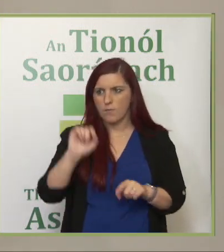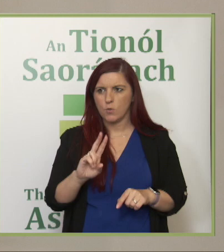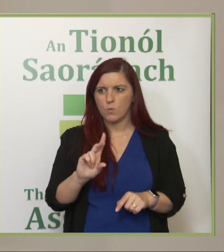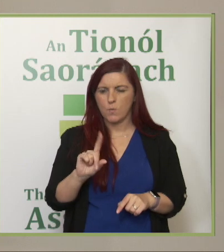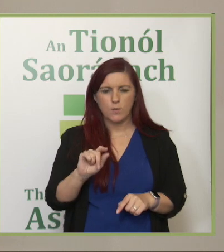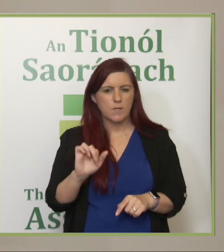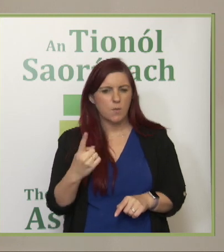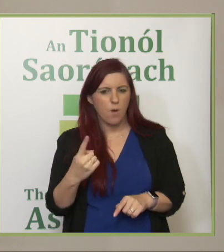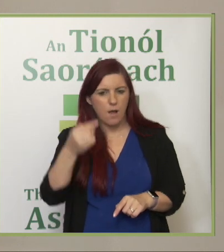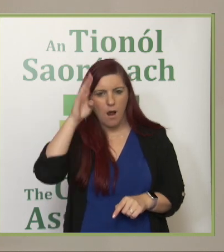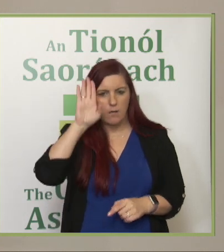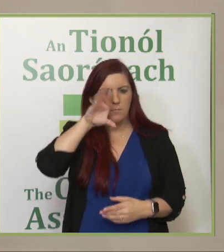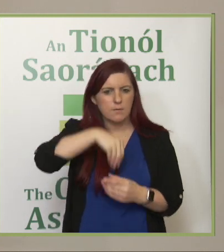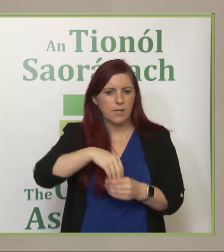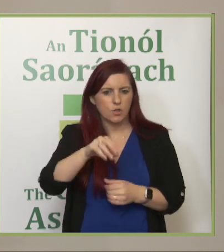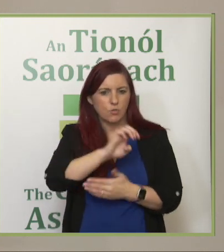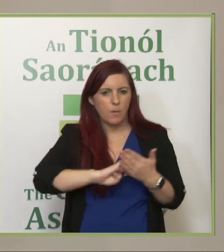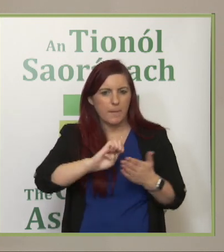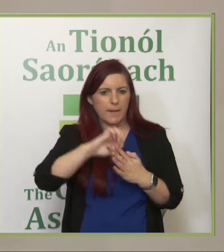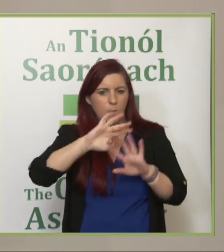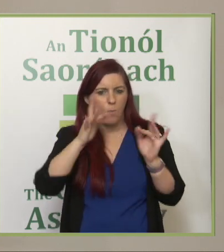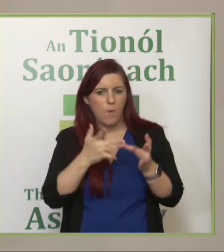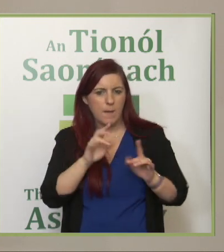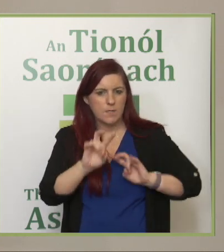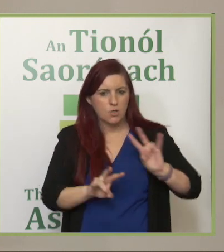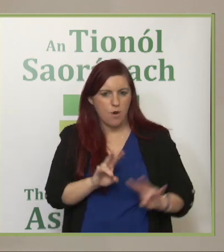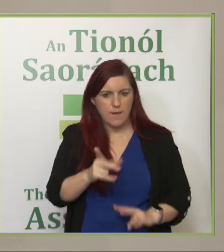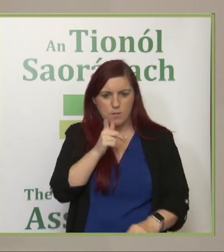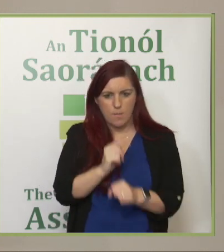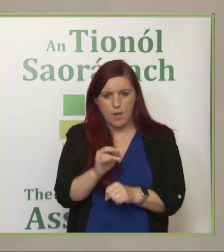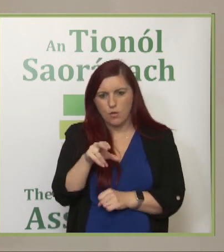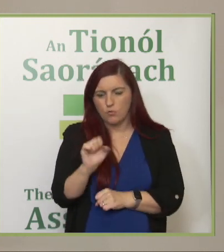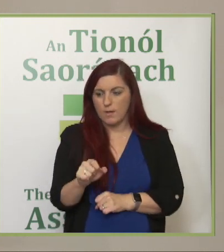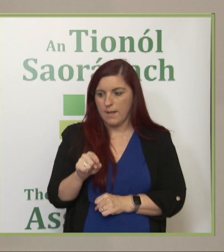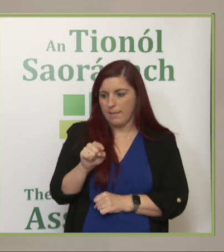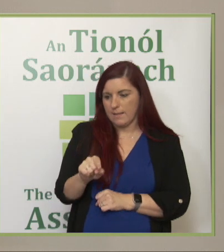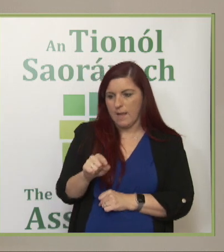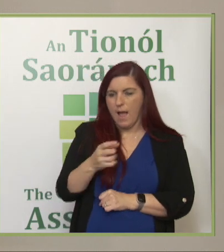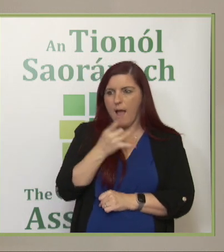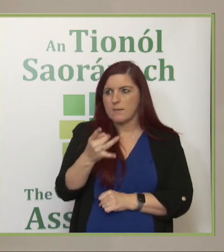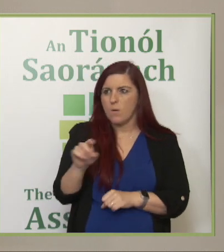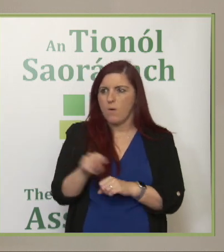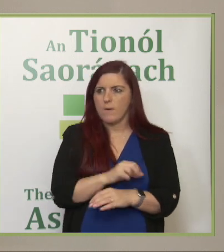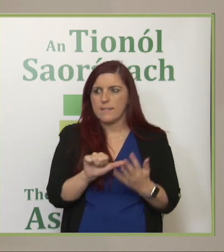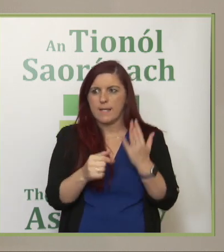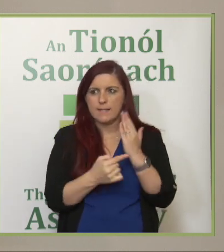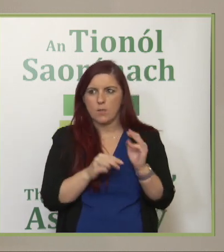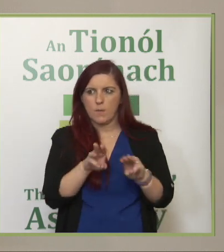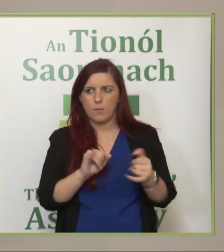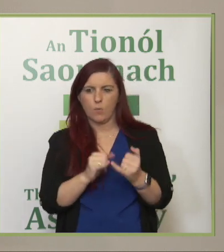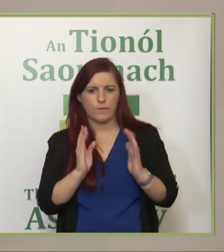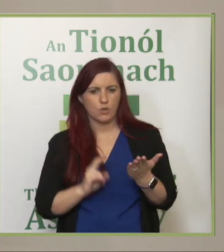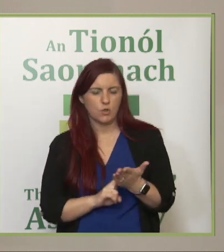participated for the first time in the European Web Survey on Drugs. And this asked almost 6,000 people who had used drugs in the last